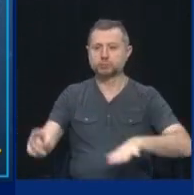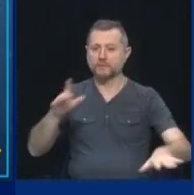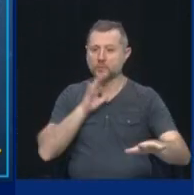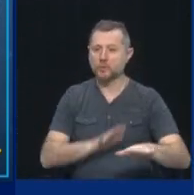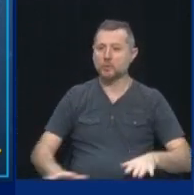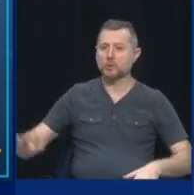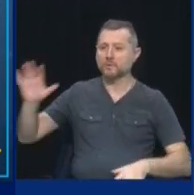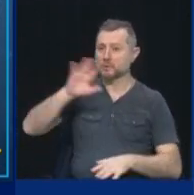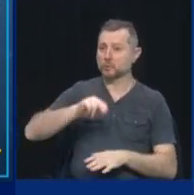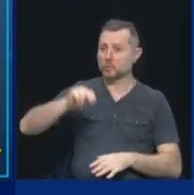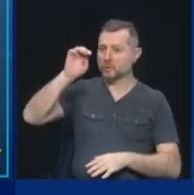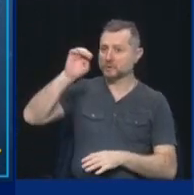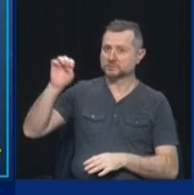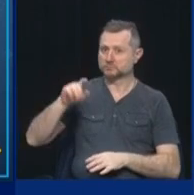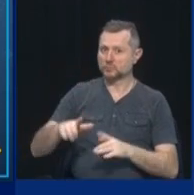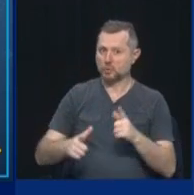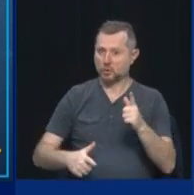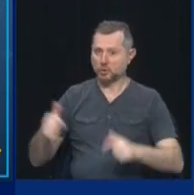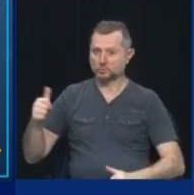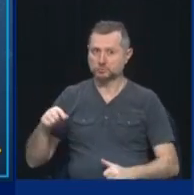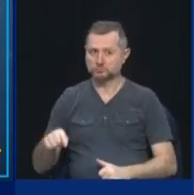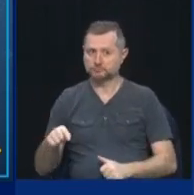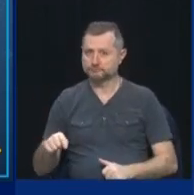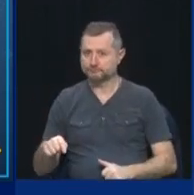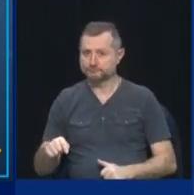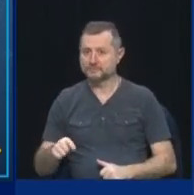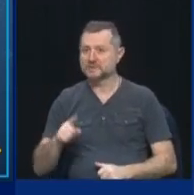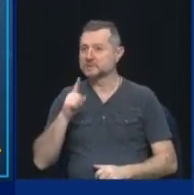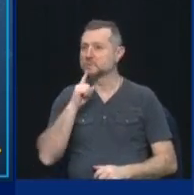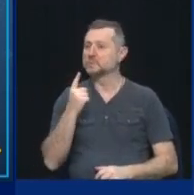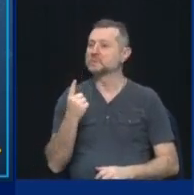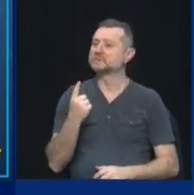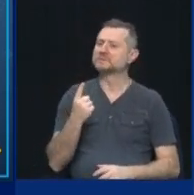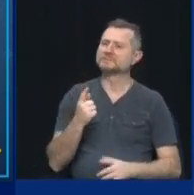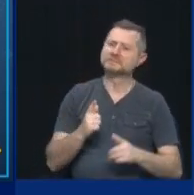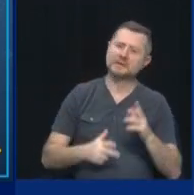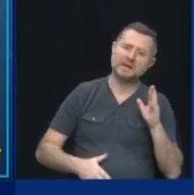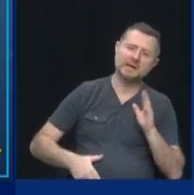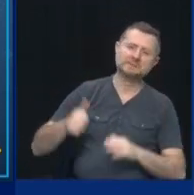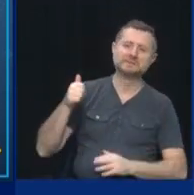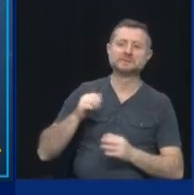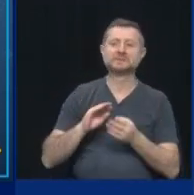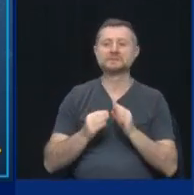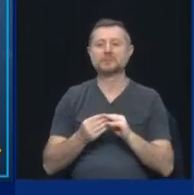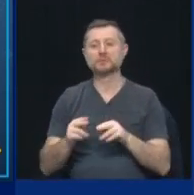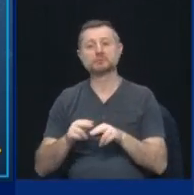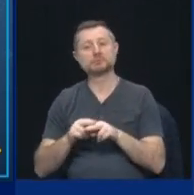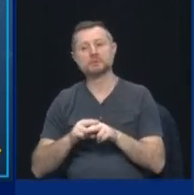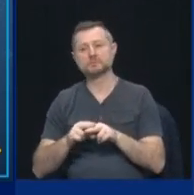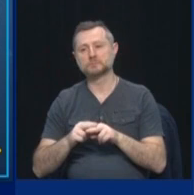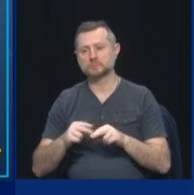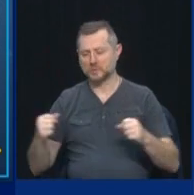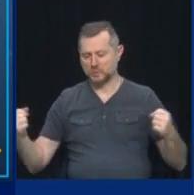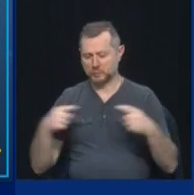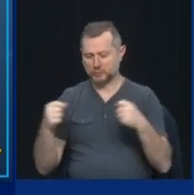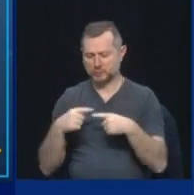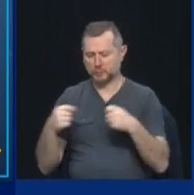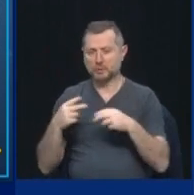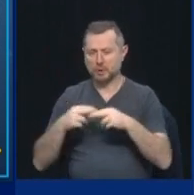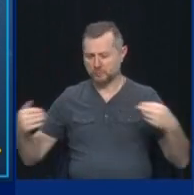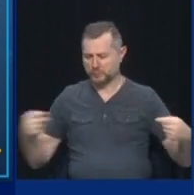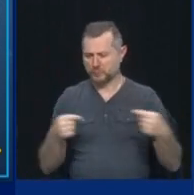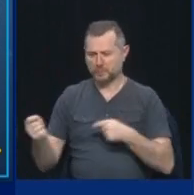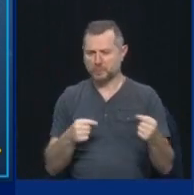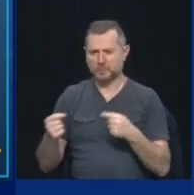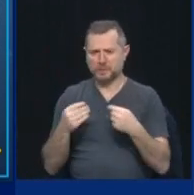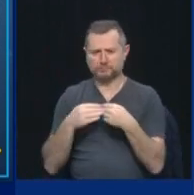and one of the highest volume of trains go through Harold interlocking in Queens.